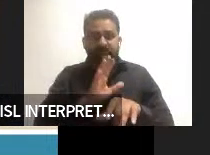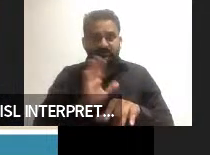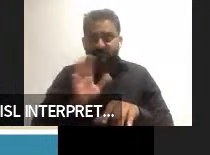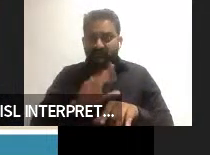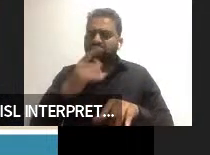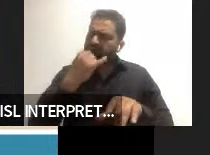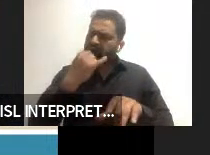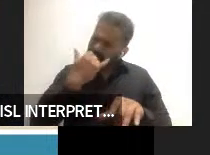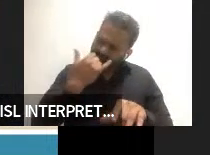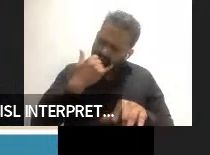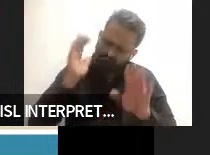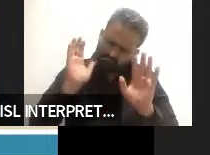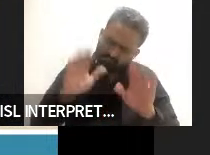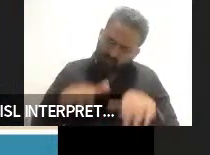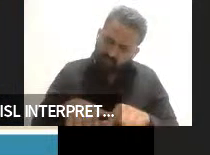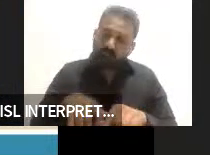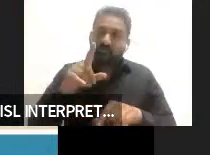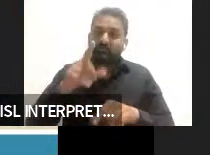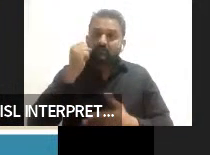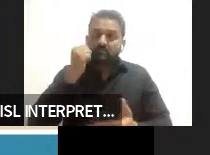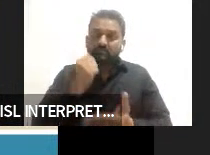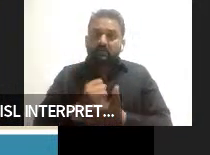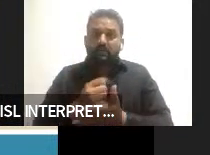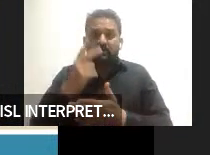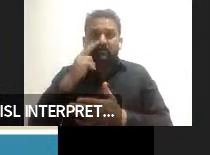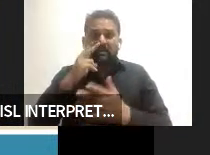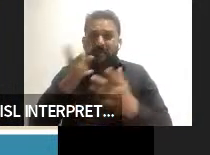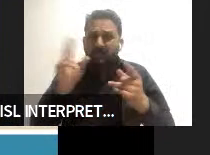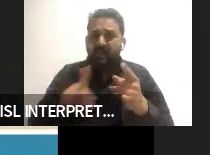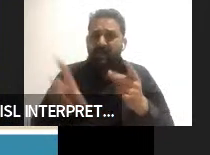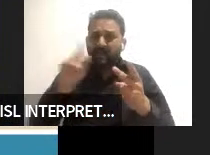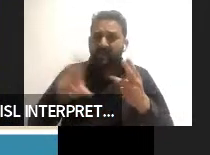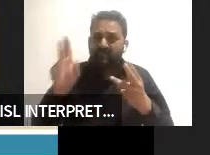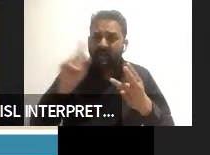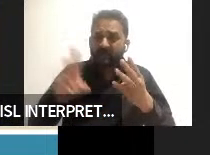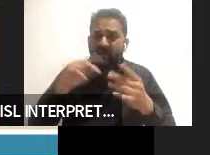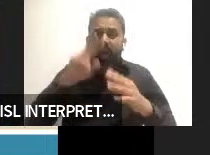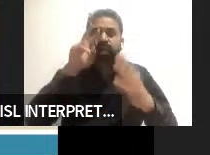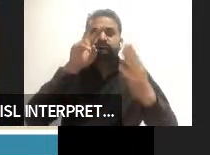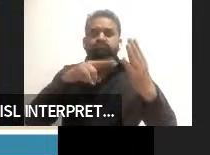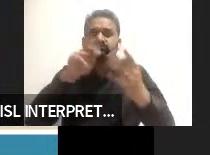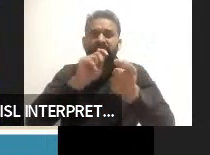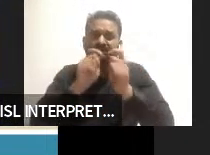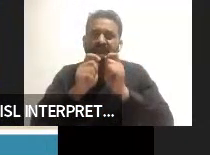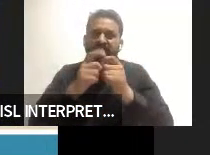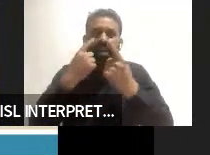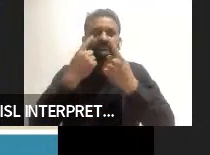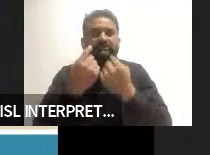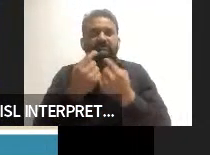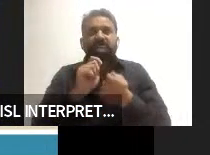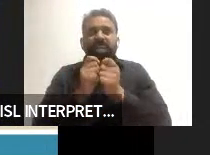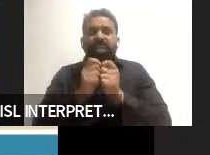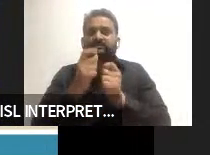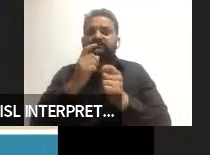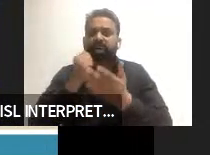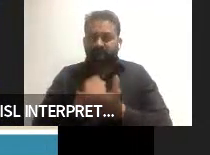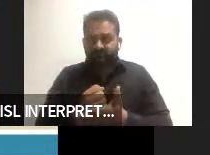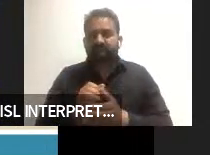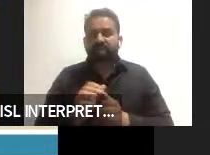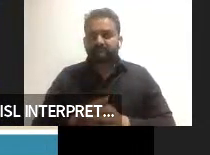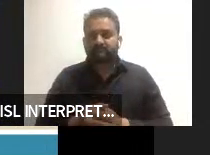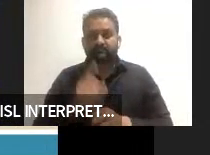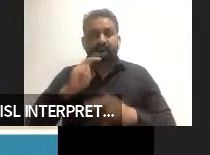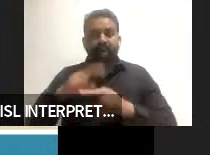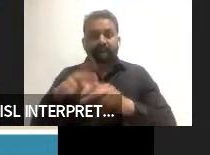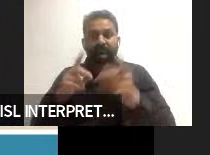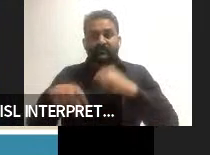mistake. Therefore, you should read it every time correctly and many times. If you think that you